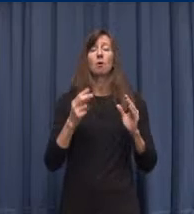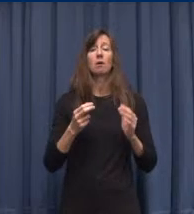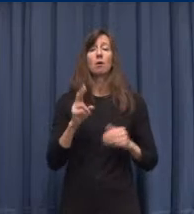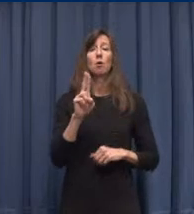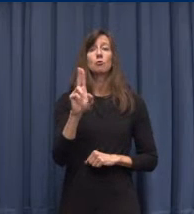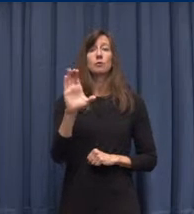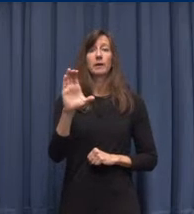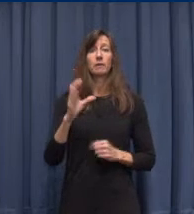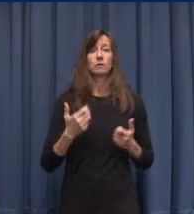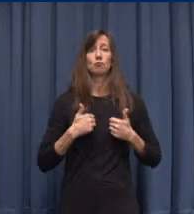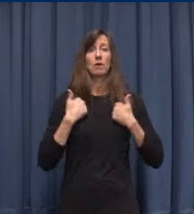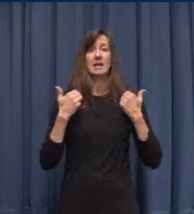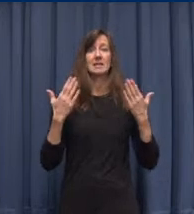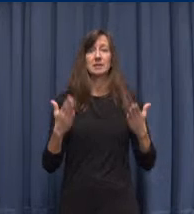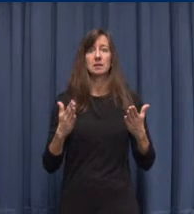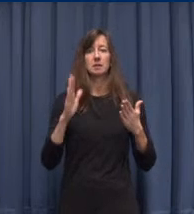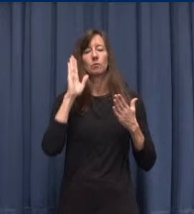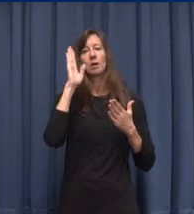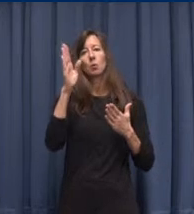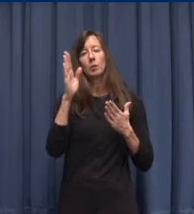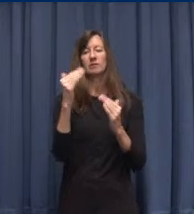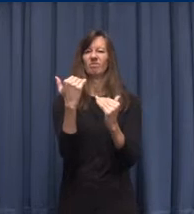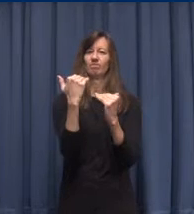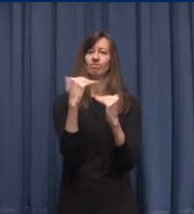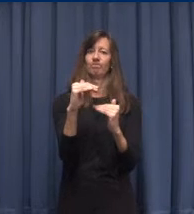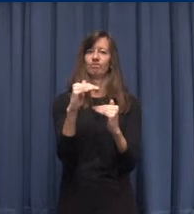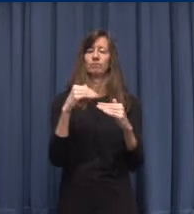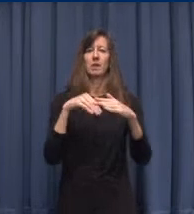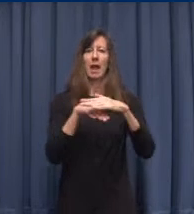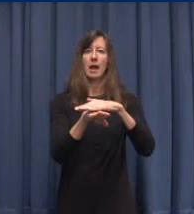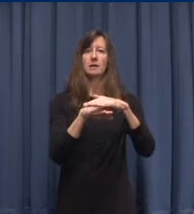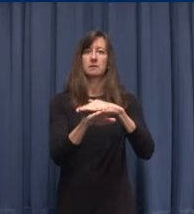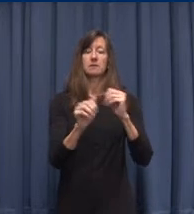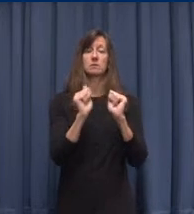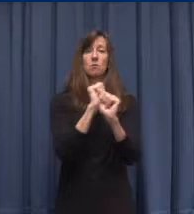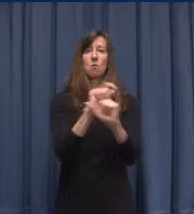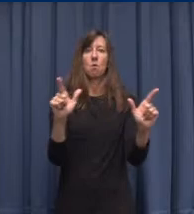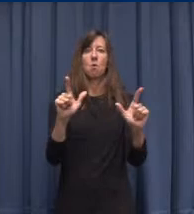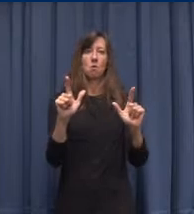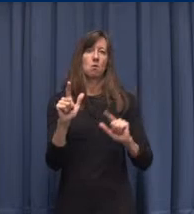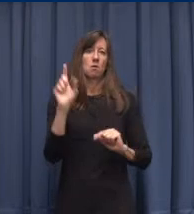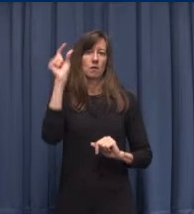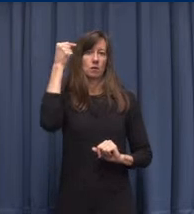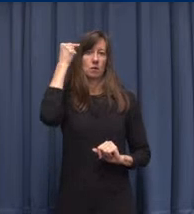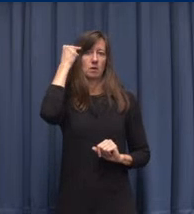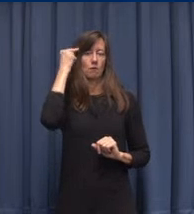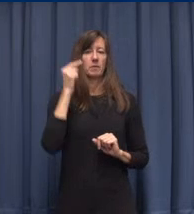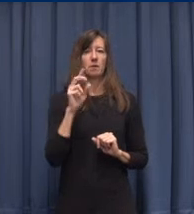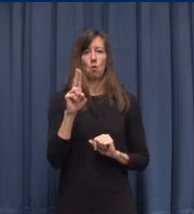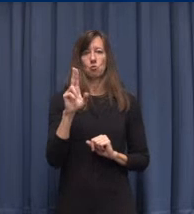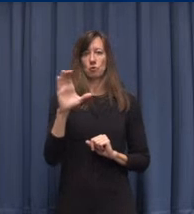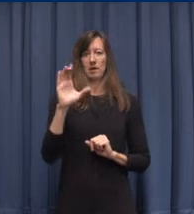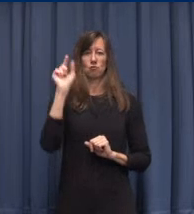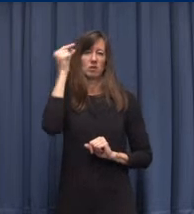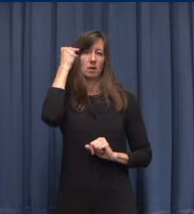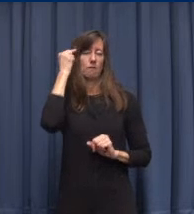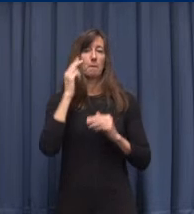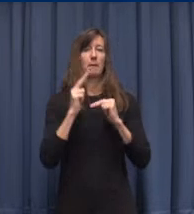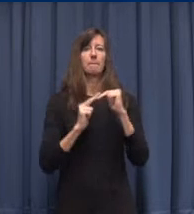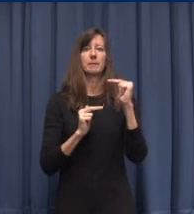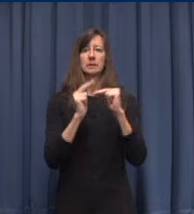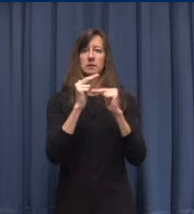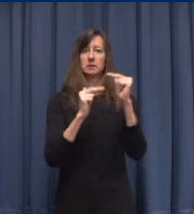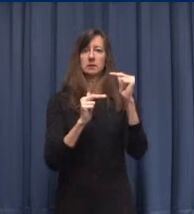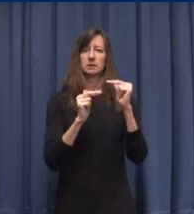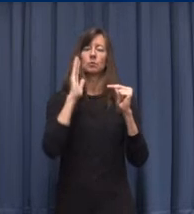significantly limit access to all of our Ulster County government buildings, with the exception of maintaining some by